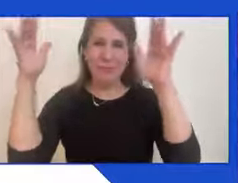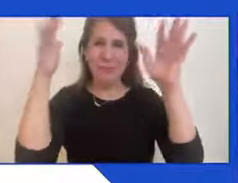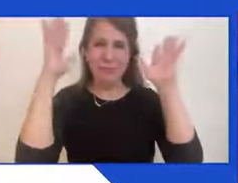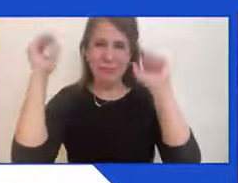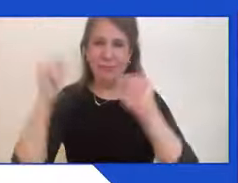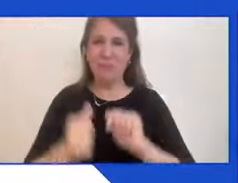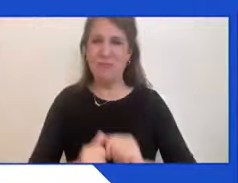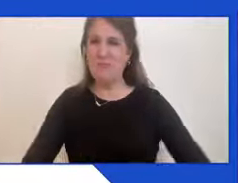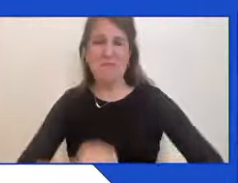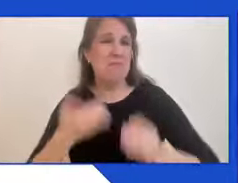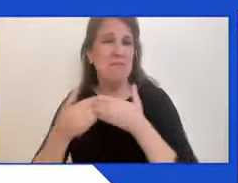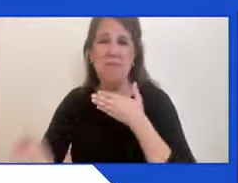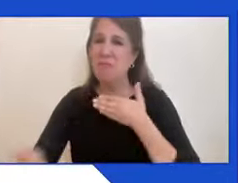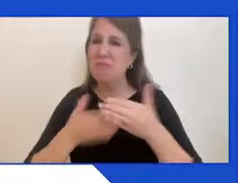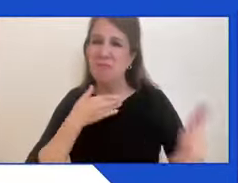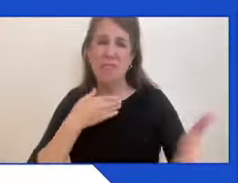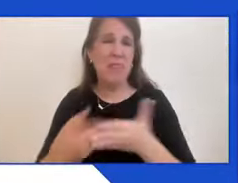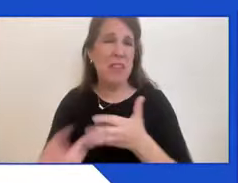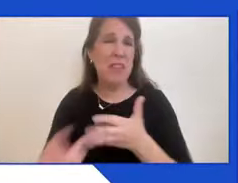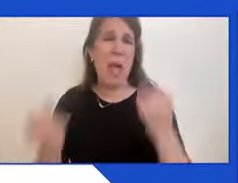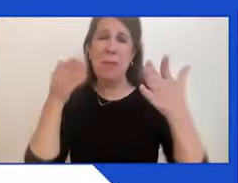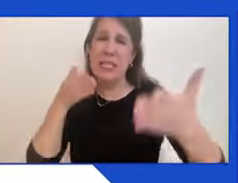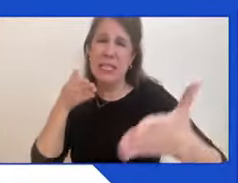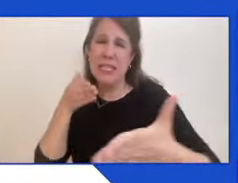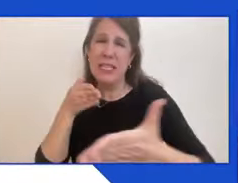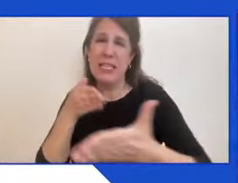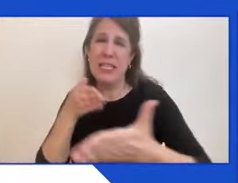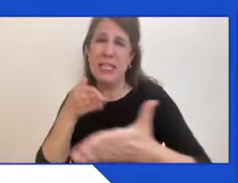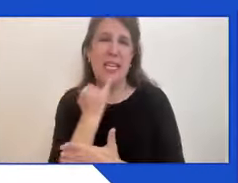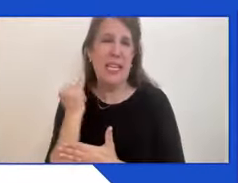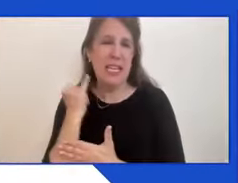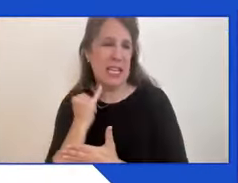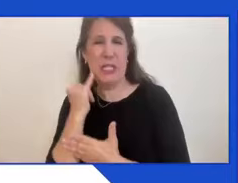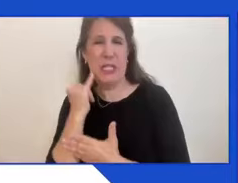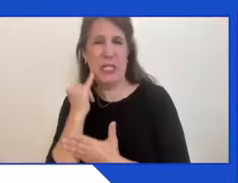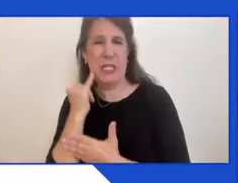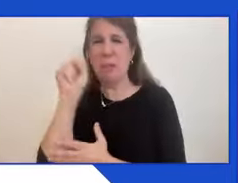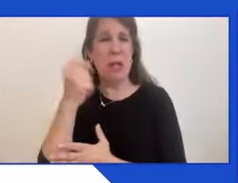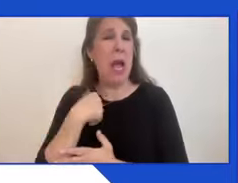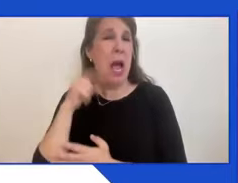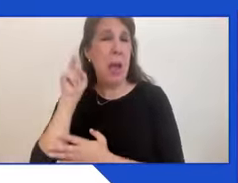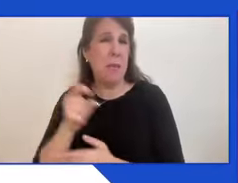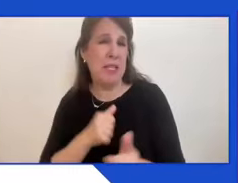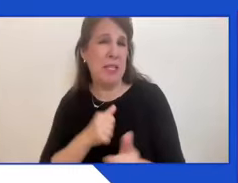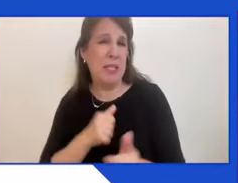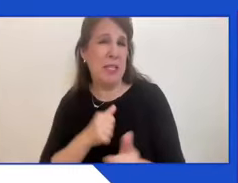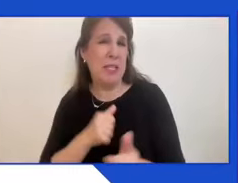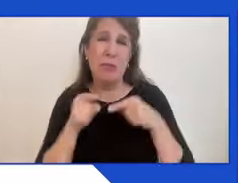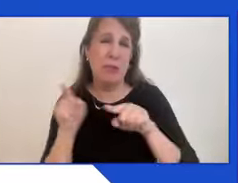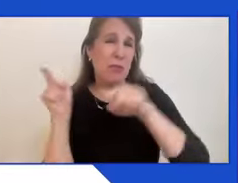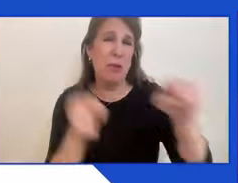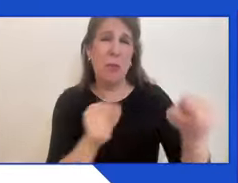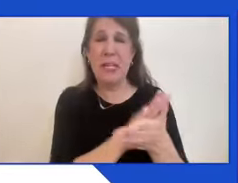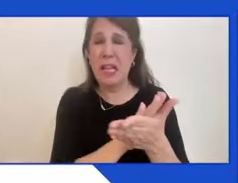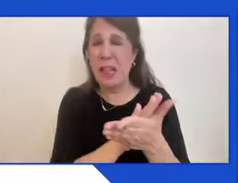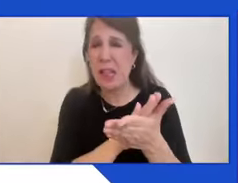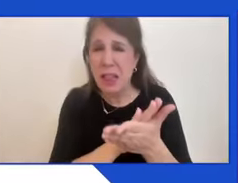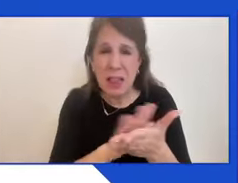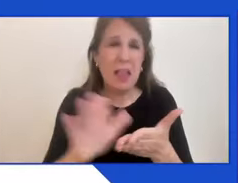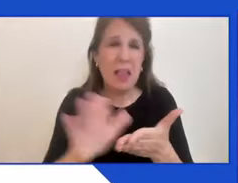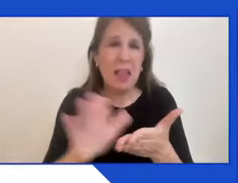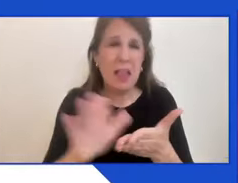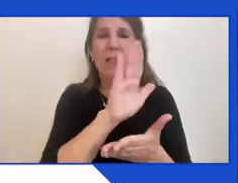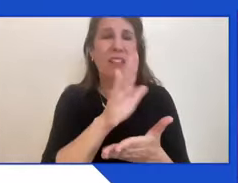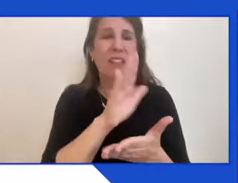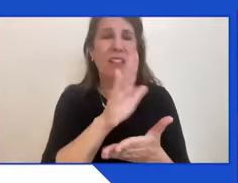No matter how many anti-Israel demonstrations I must walk past on my way to class, no matter how many of my